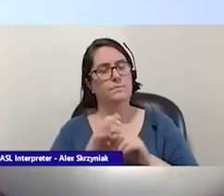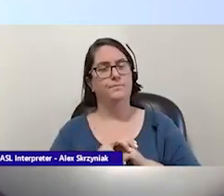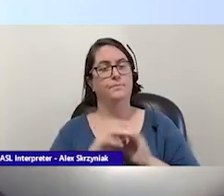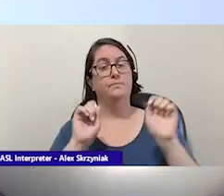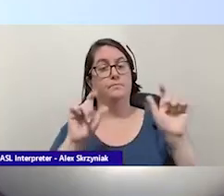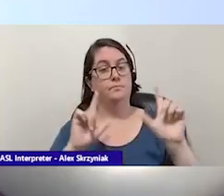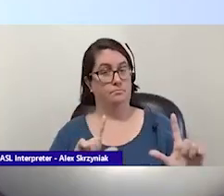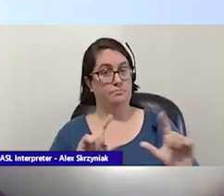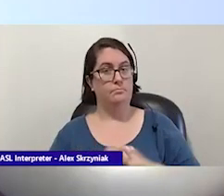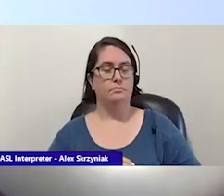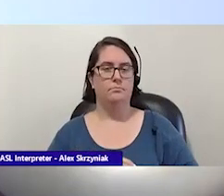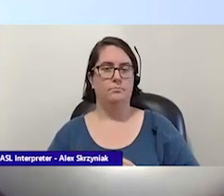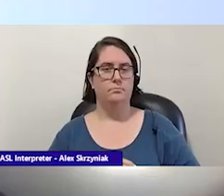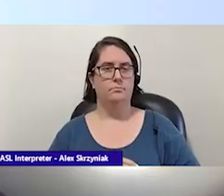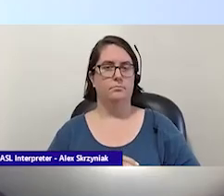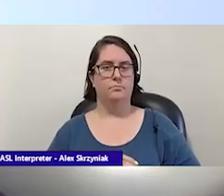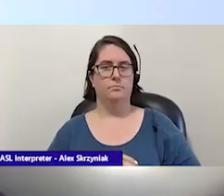slide.